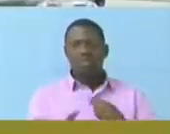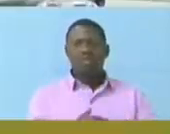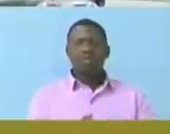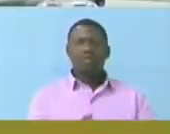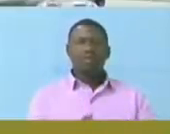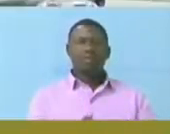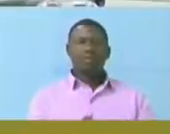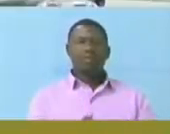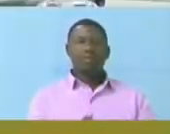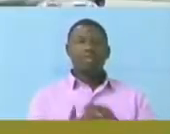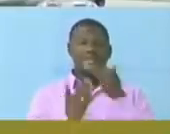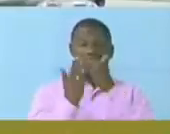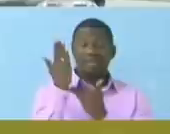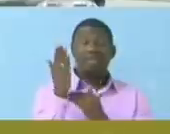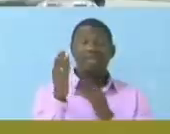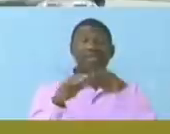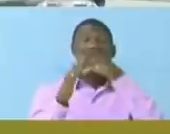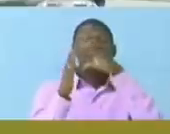They